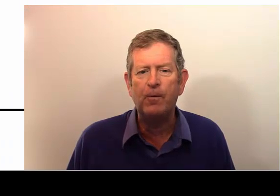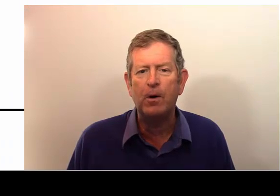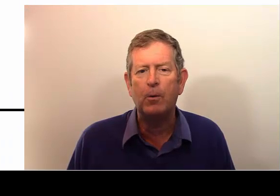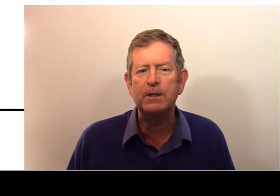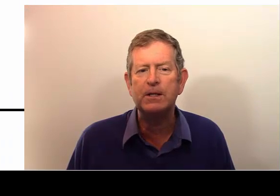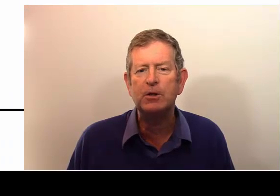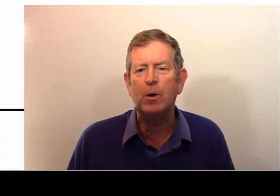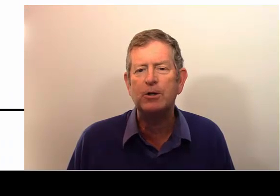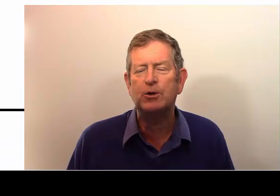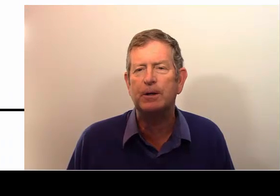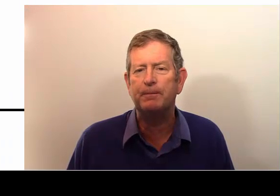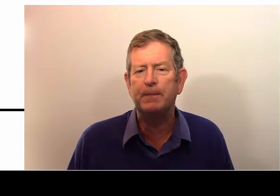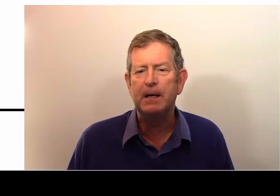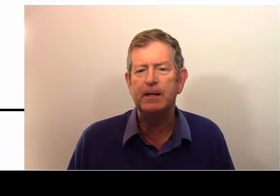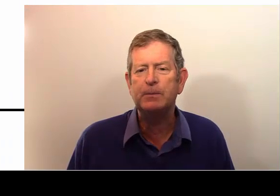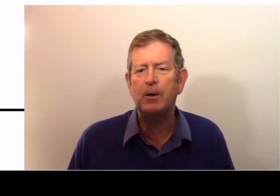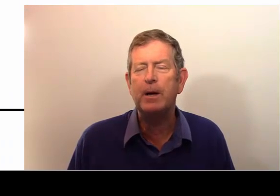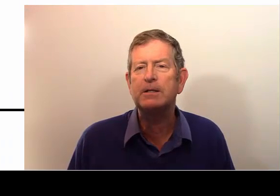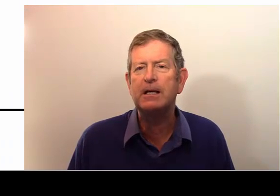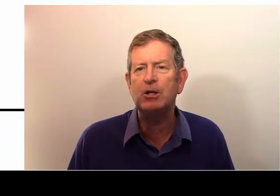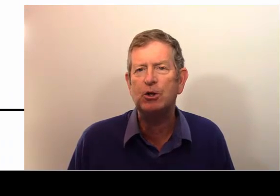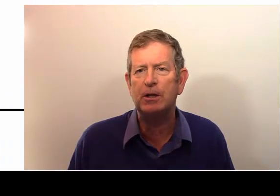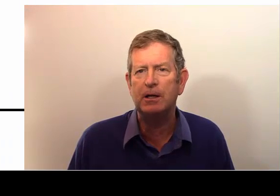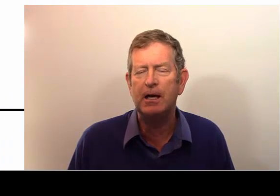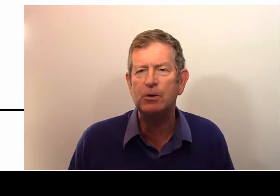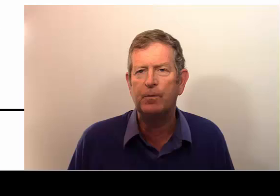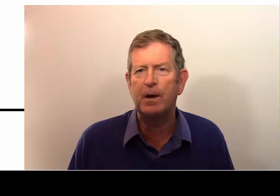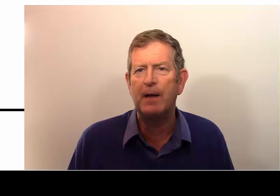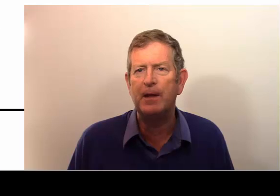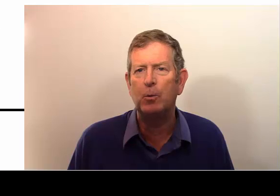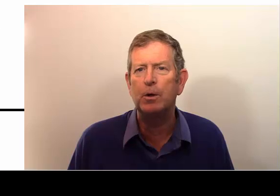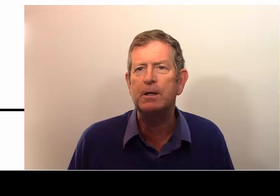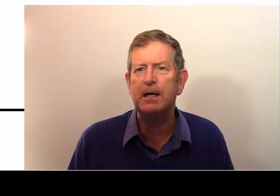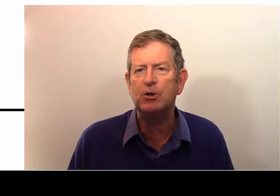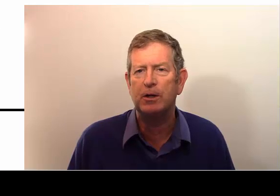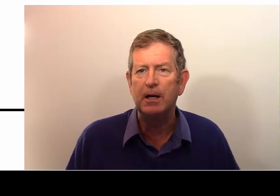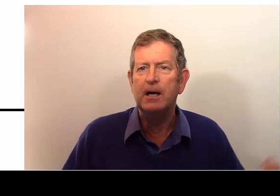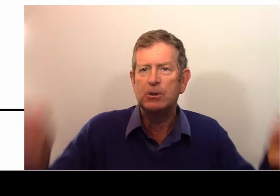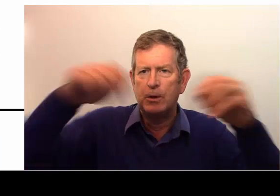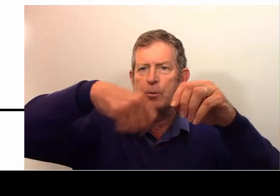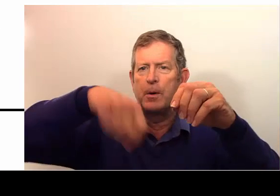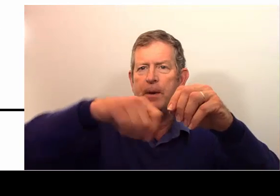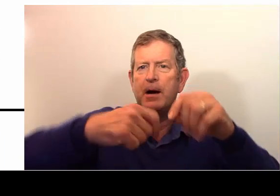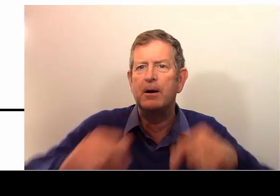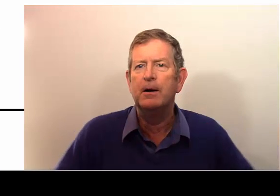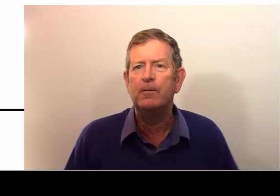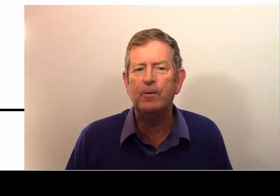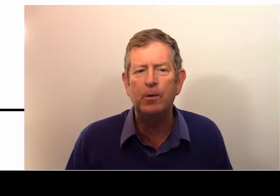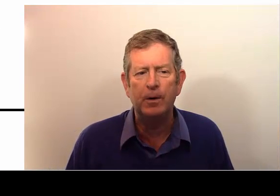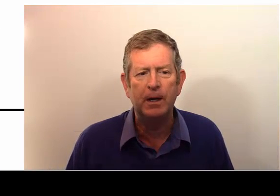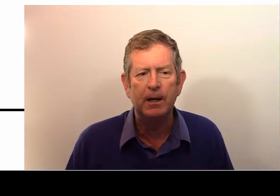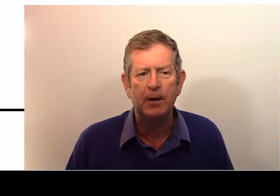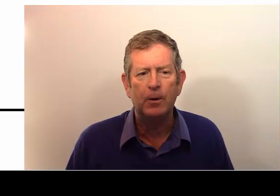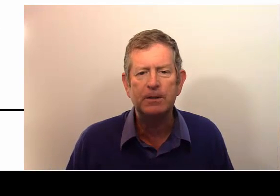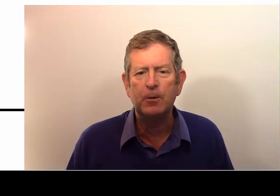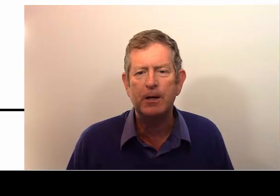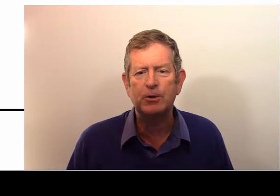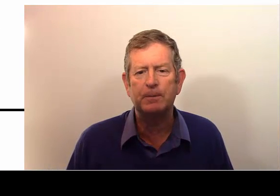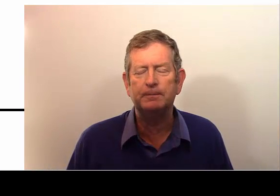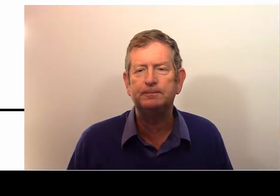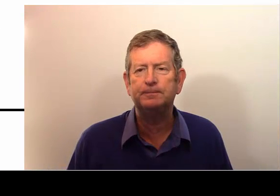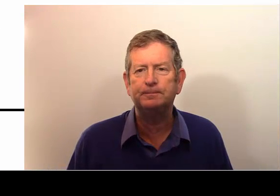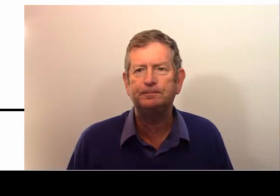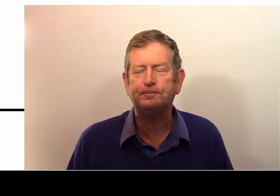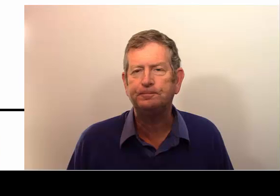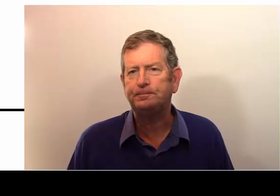And number 4, what's this question? This, by the way, is kitchen, in case you've forgotten that word, kitchen. It's where you prepare food. What's the